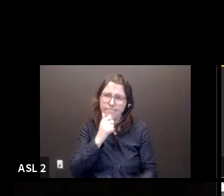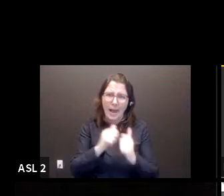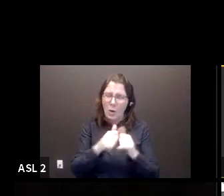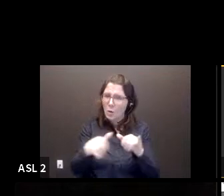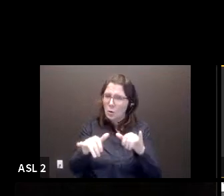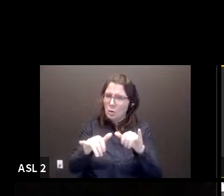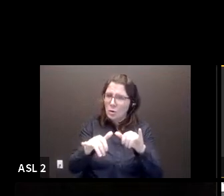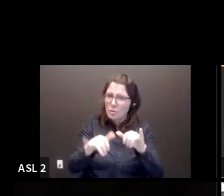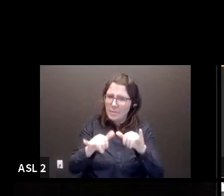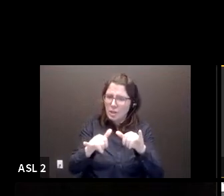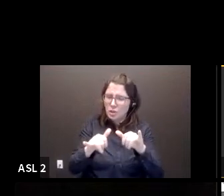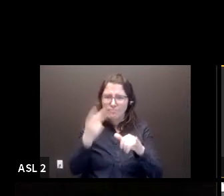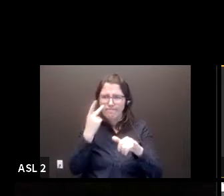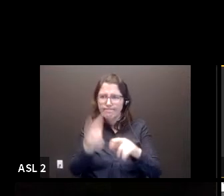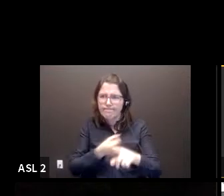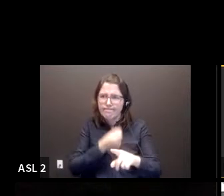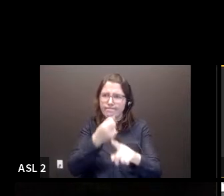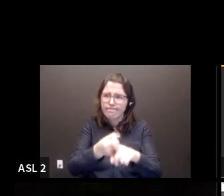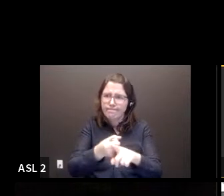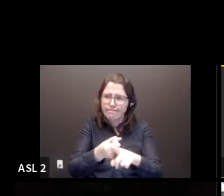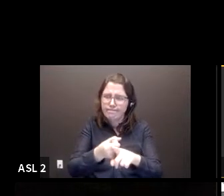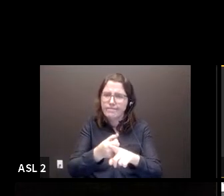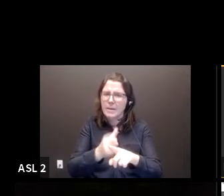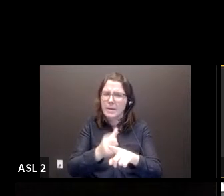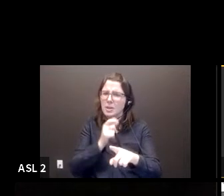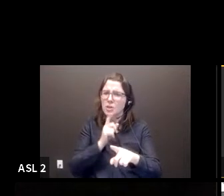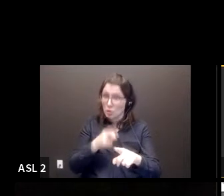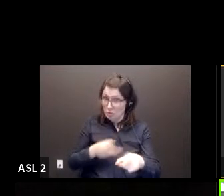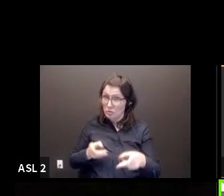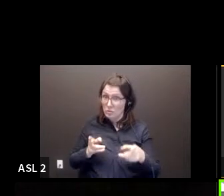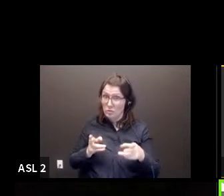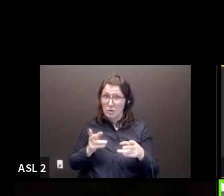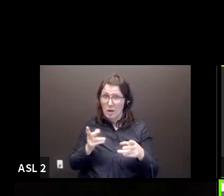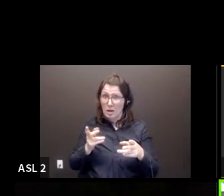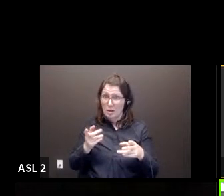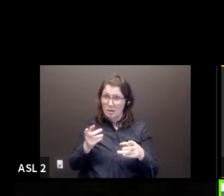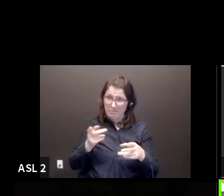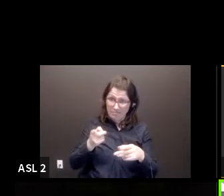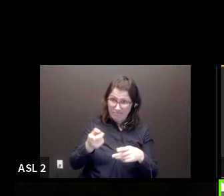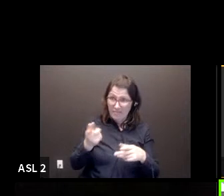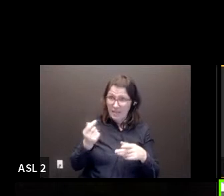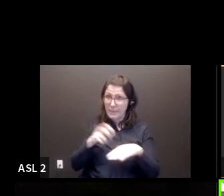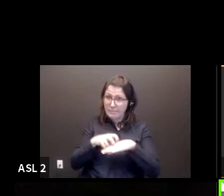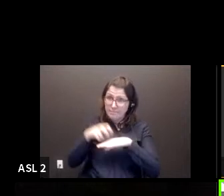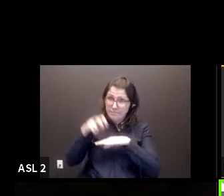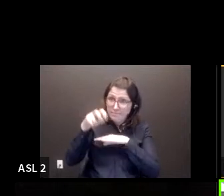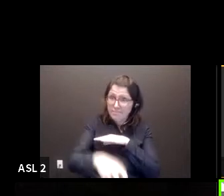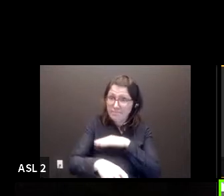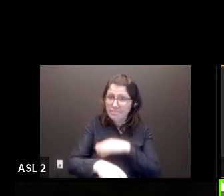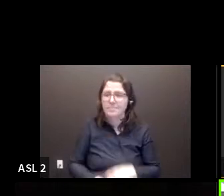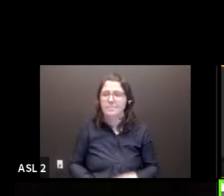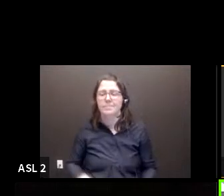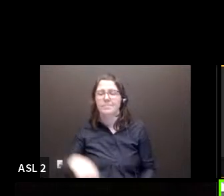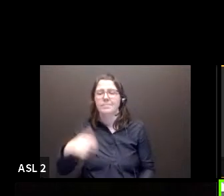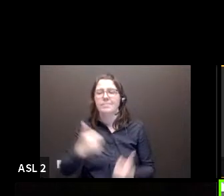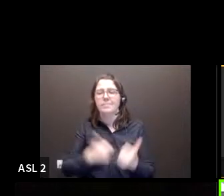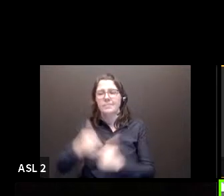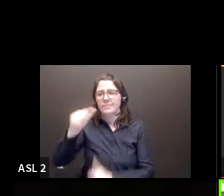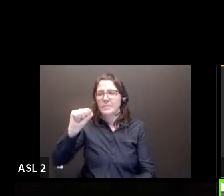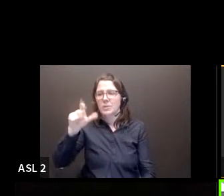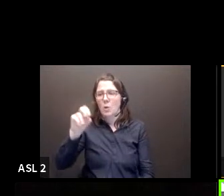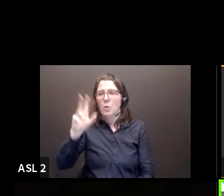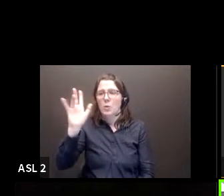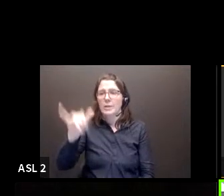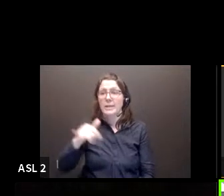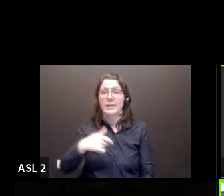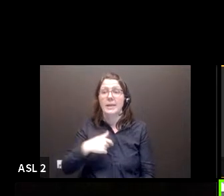just like to hear your reaction to that yeah chair i'm just cueing up inspector hugh o'toole who was responsible for the